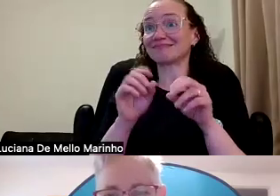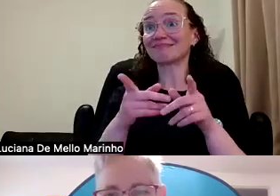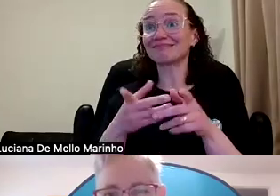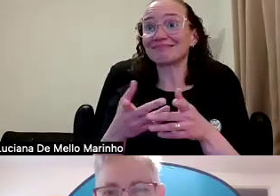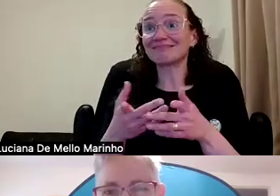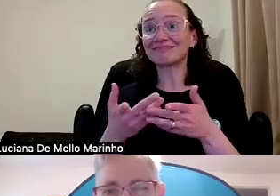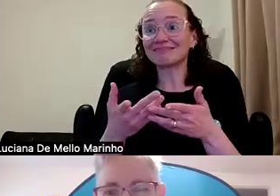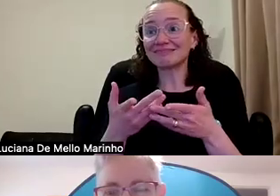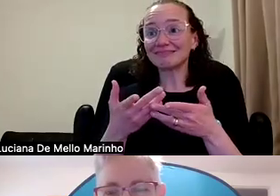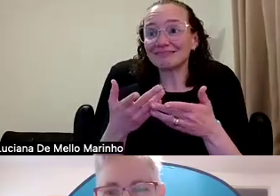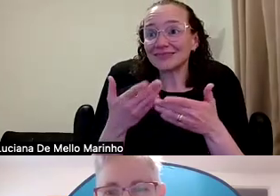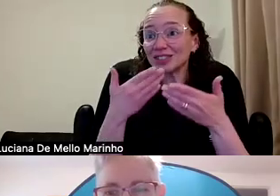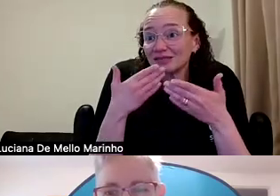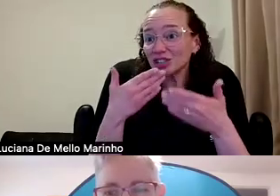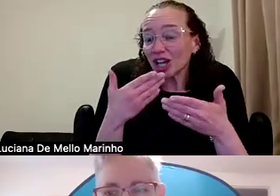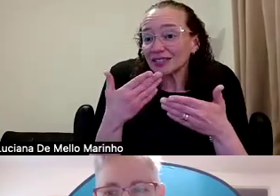Yes, right.